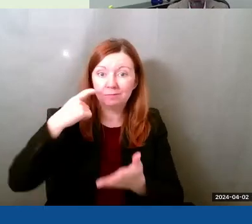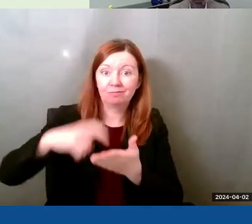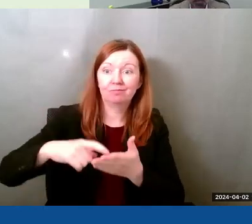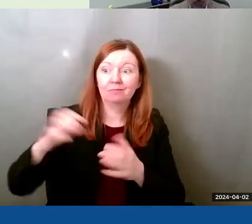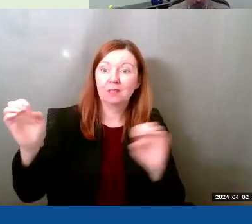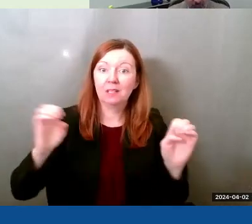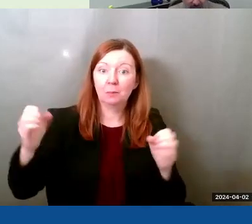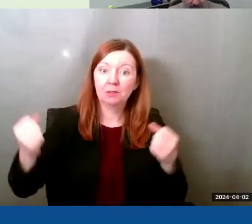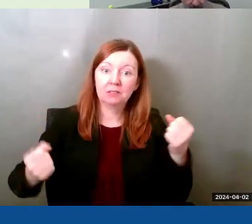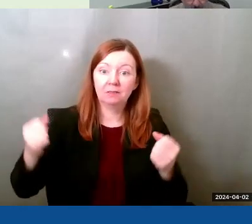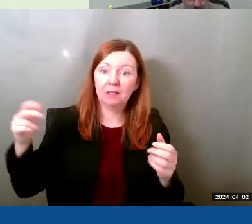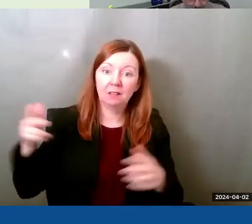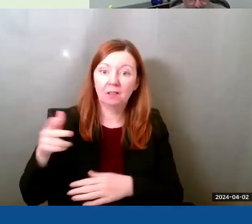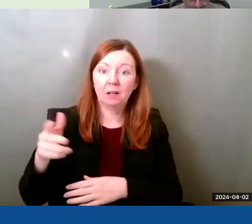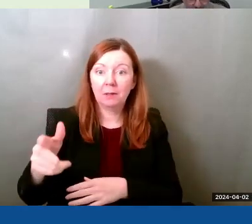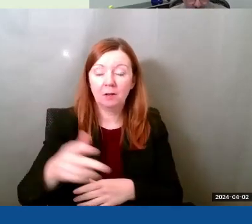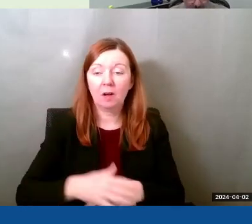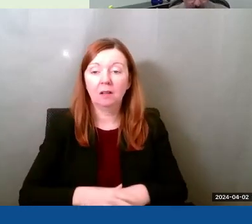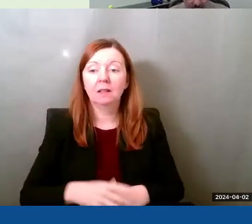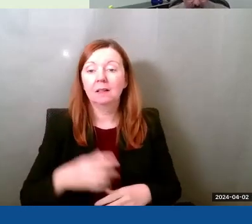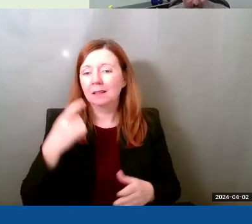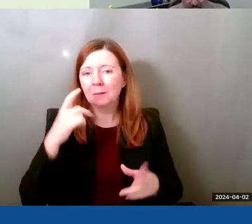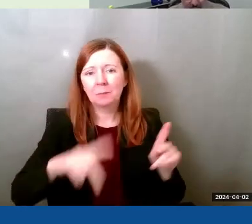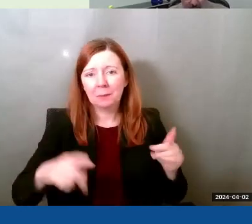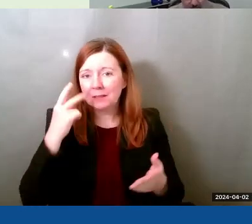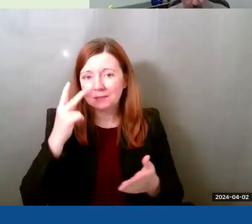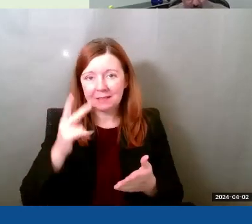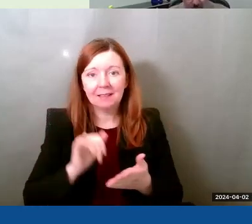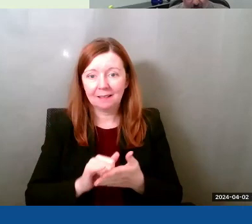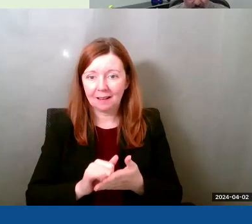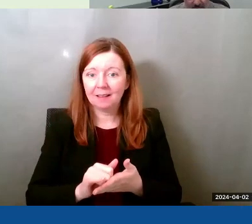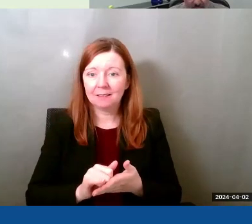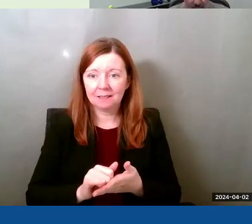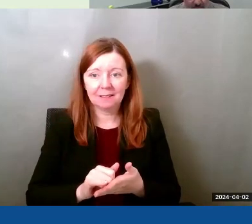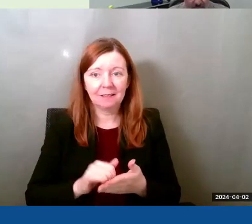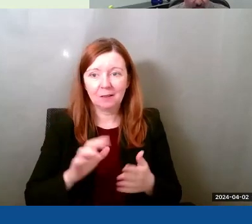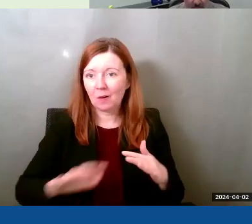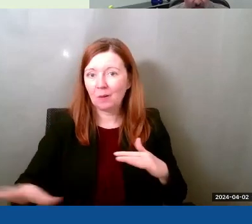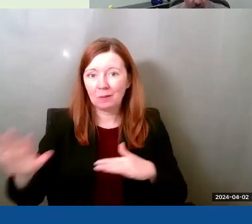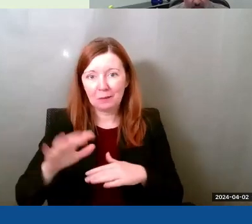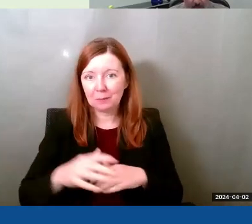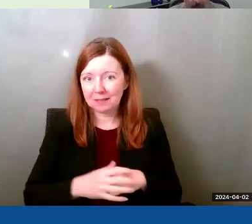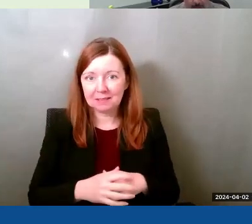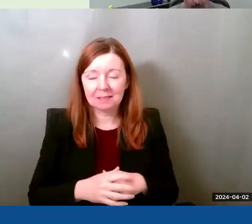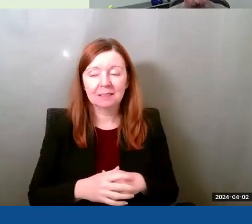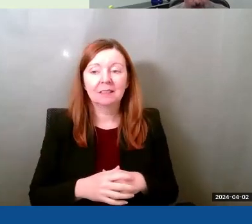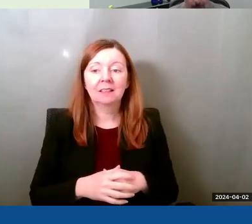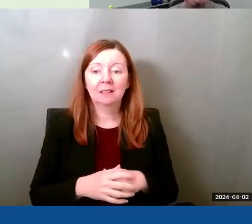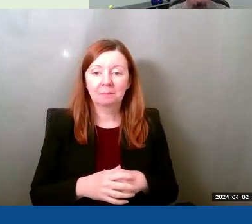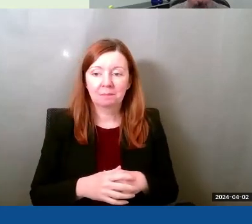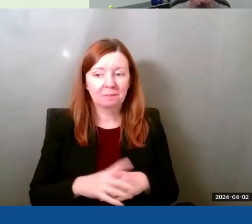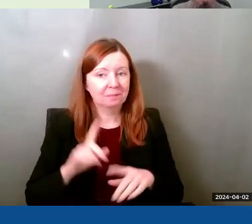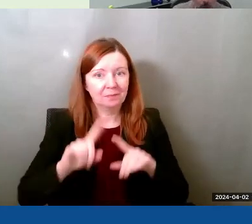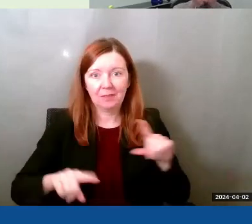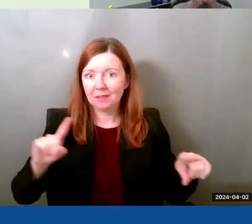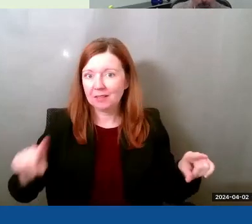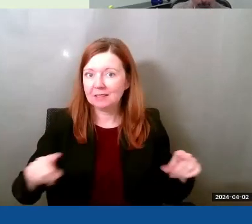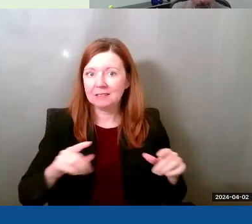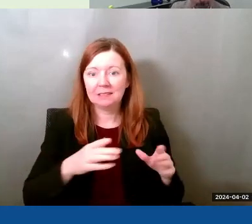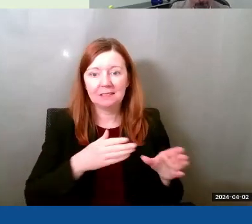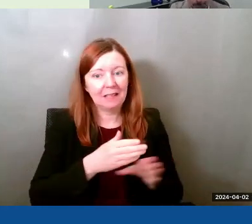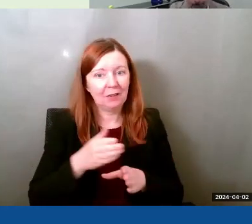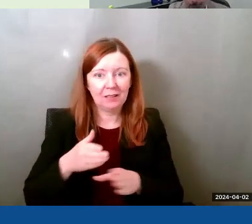vehicle coming along its path. I'm sure folks have seen this, all over the place in various